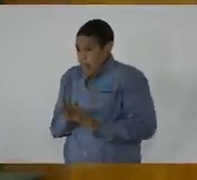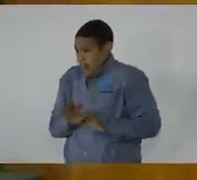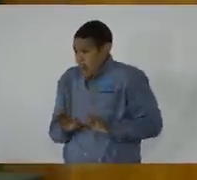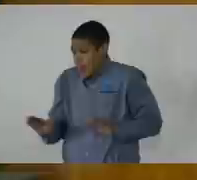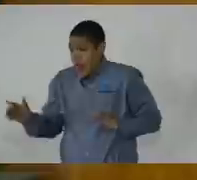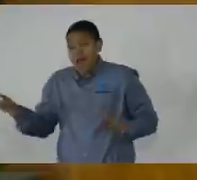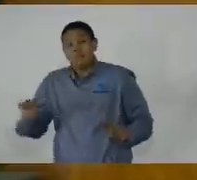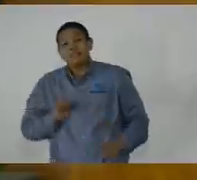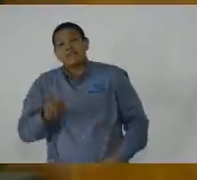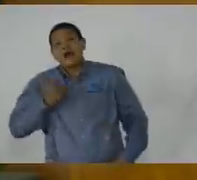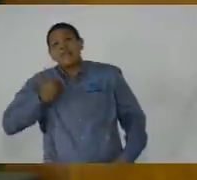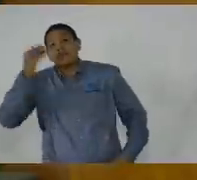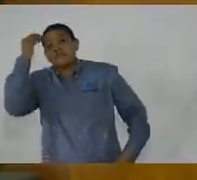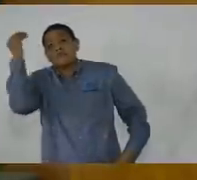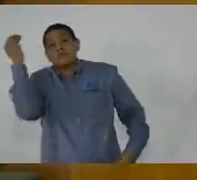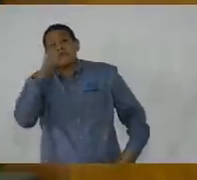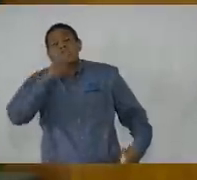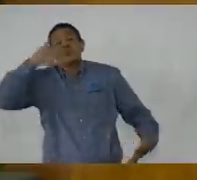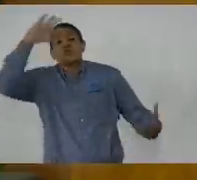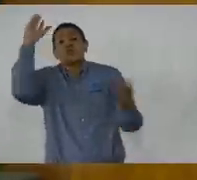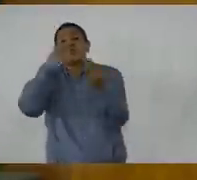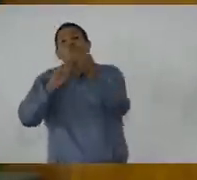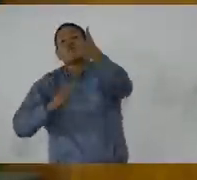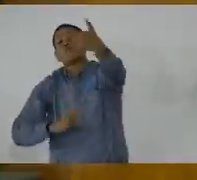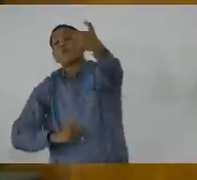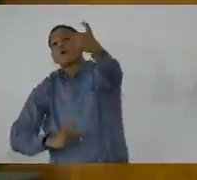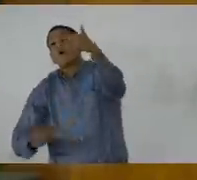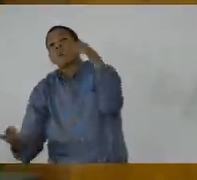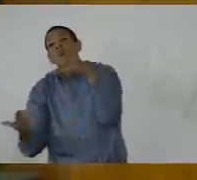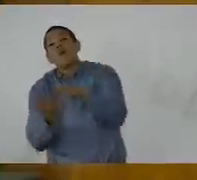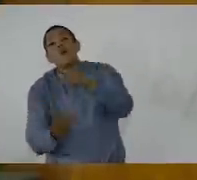to announce that a total of